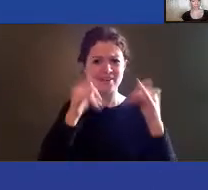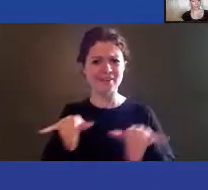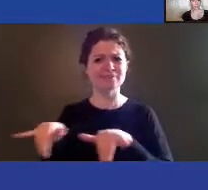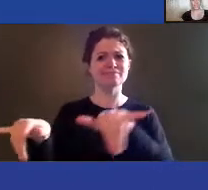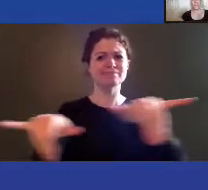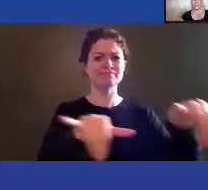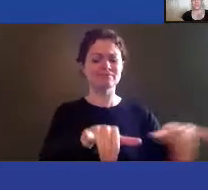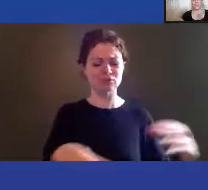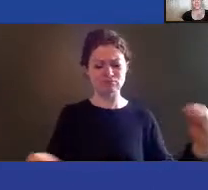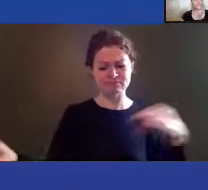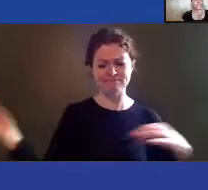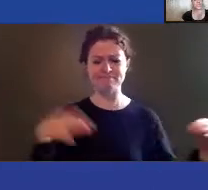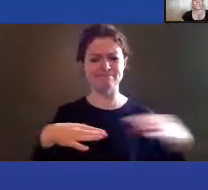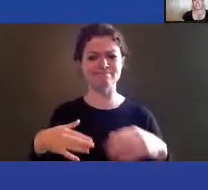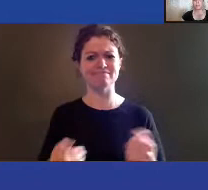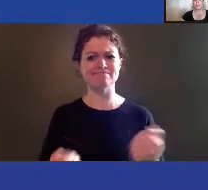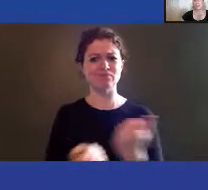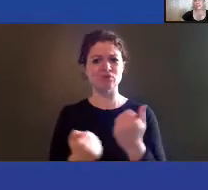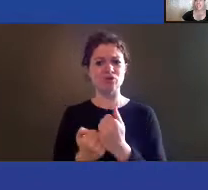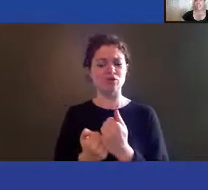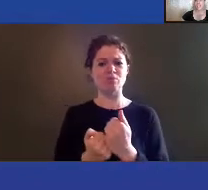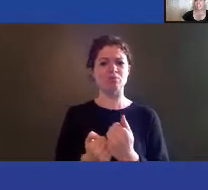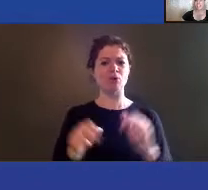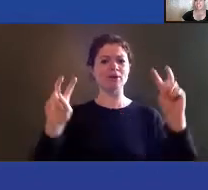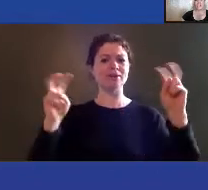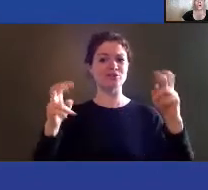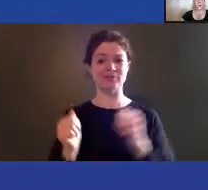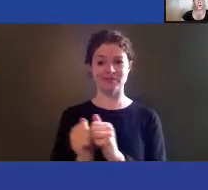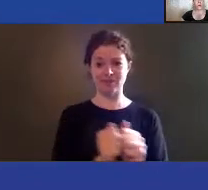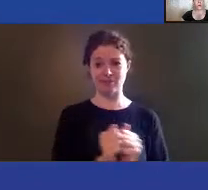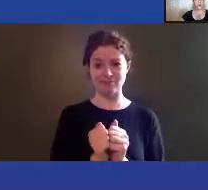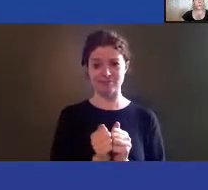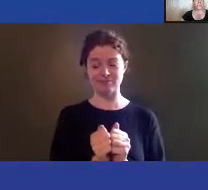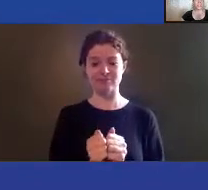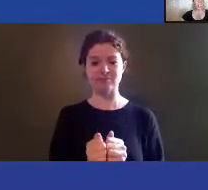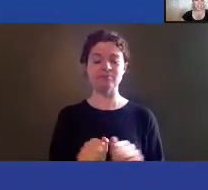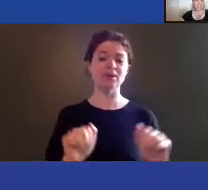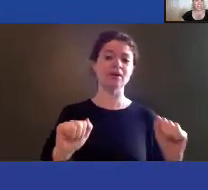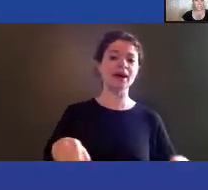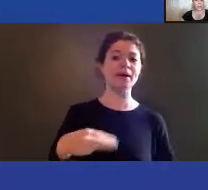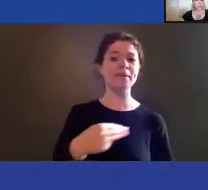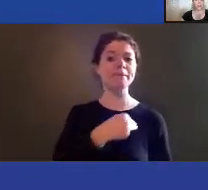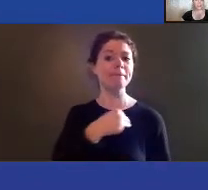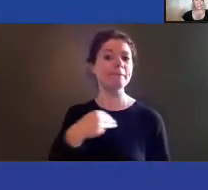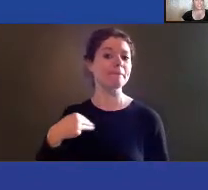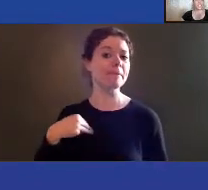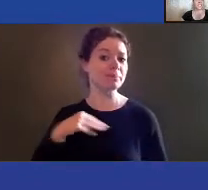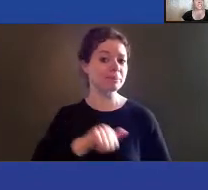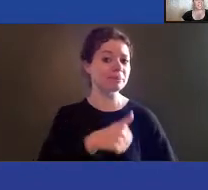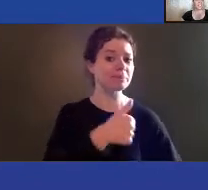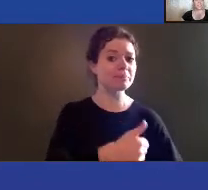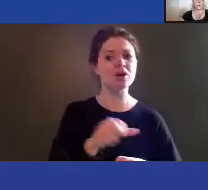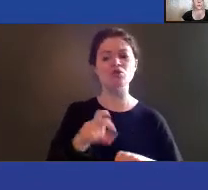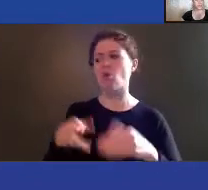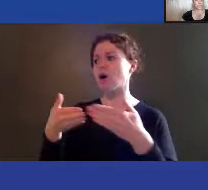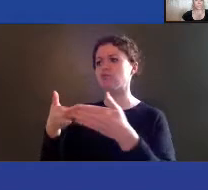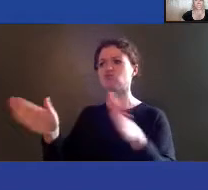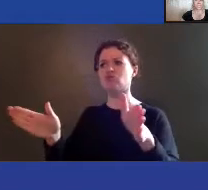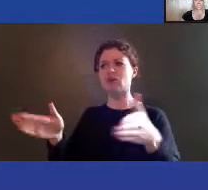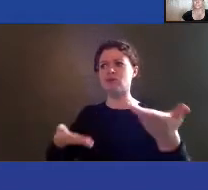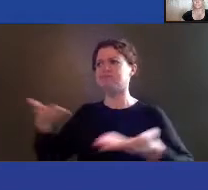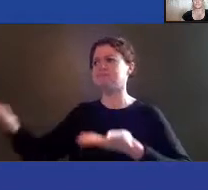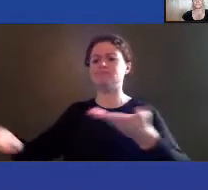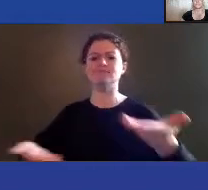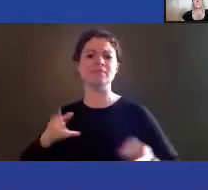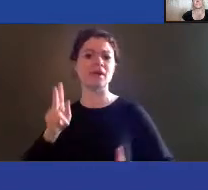together. Coalitions can be membership-based or open to anyone in a broad or specific sector or